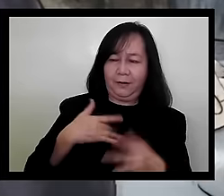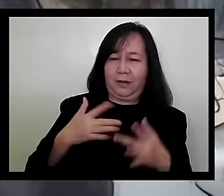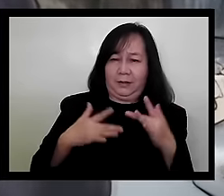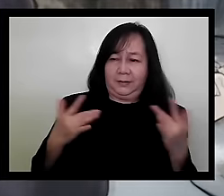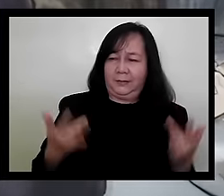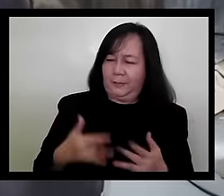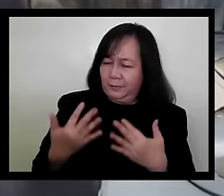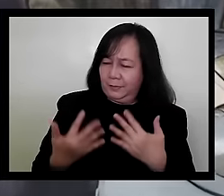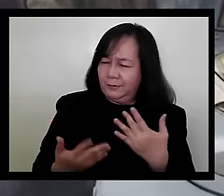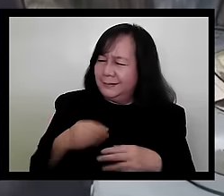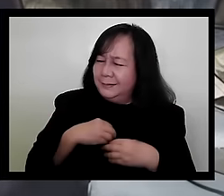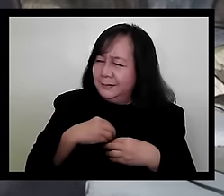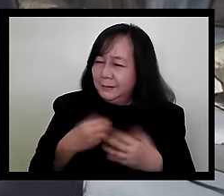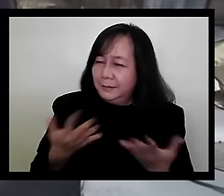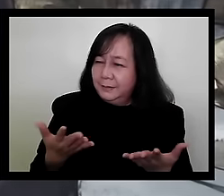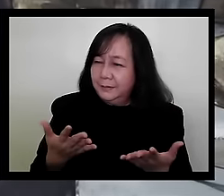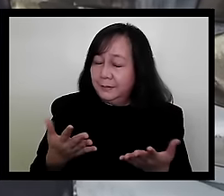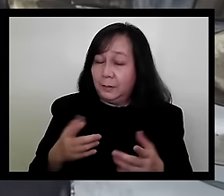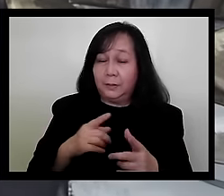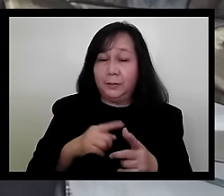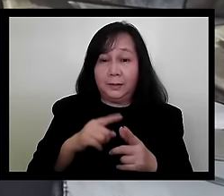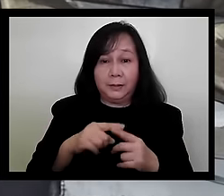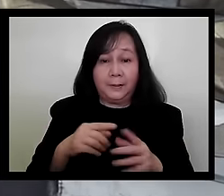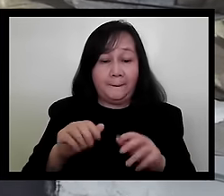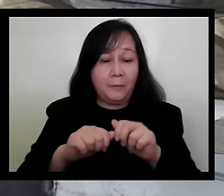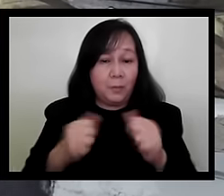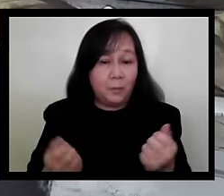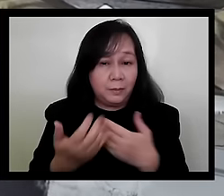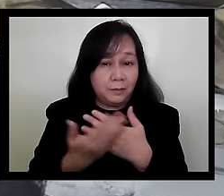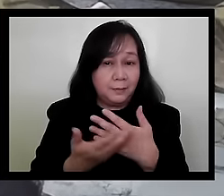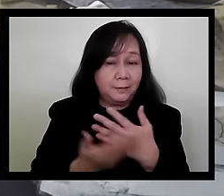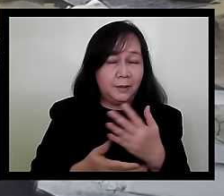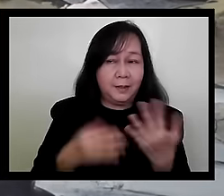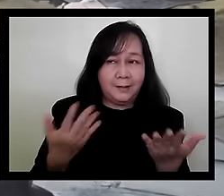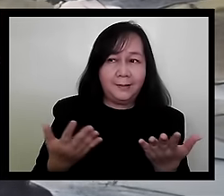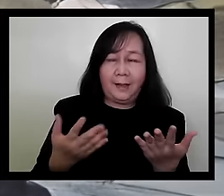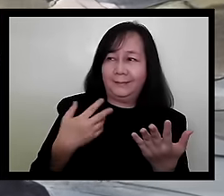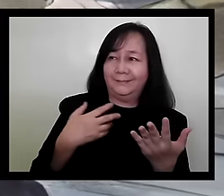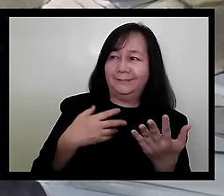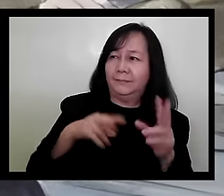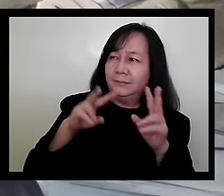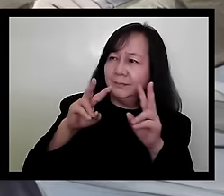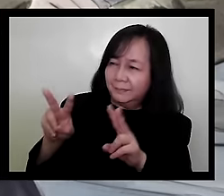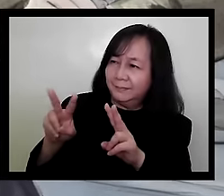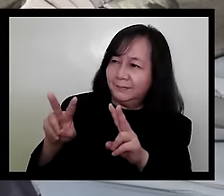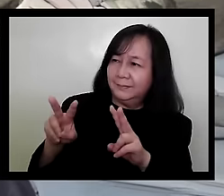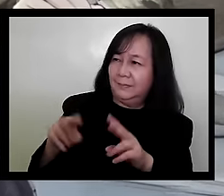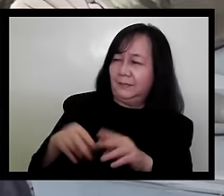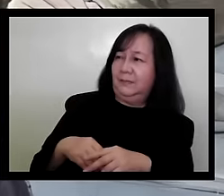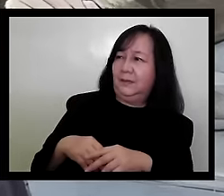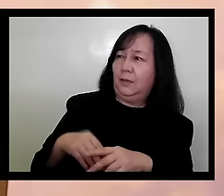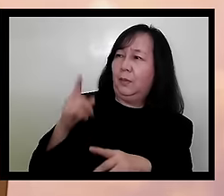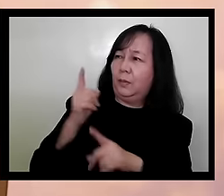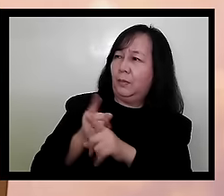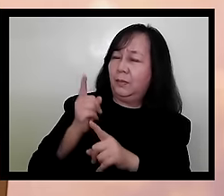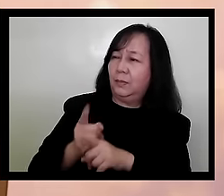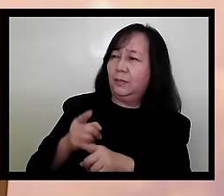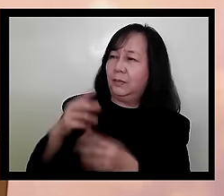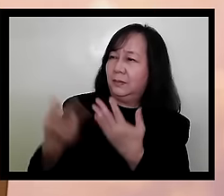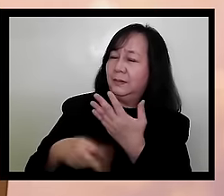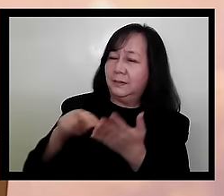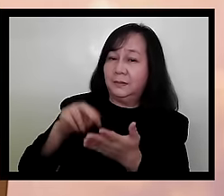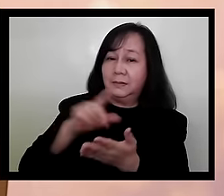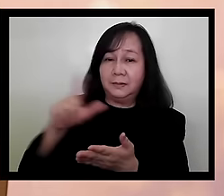them then he broke the bread with them and they recognized that it was the Risen Lord they